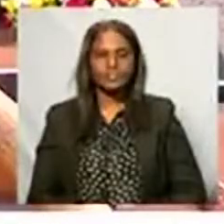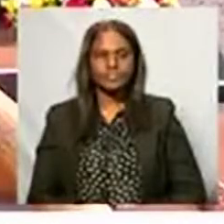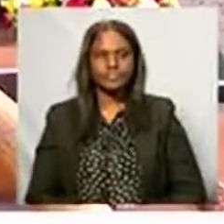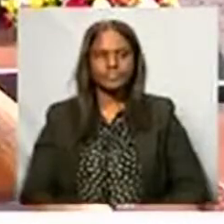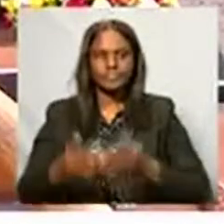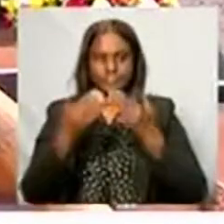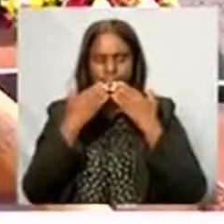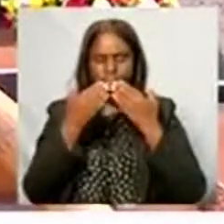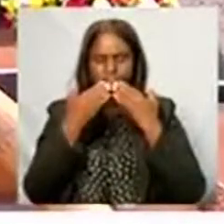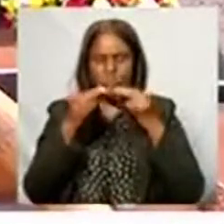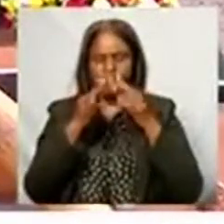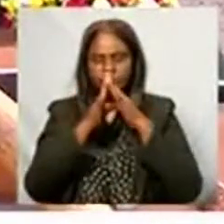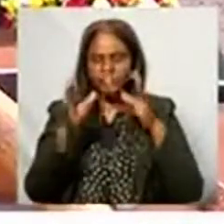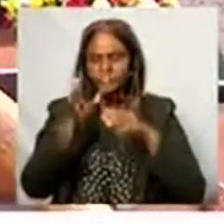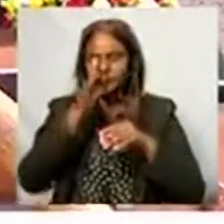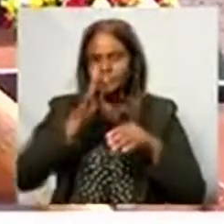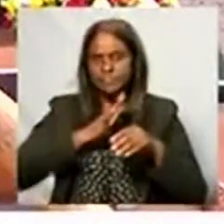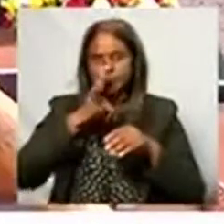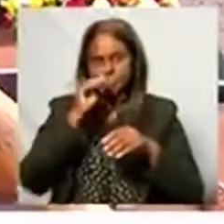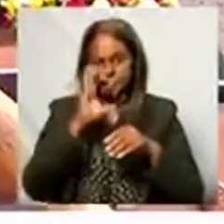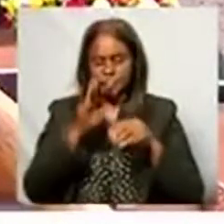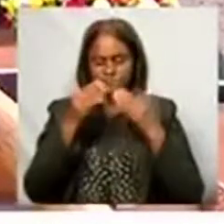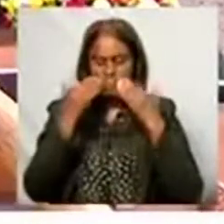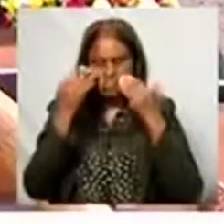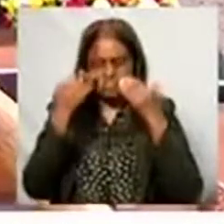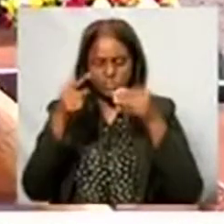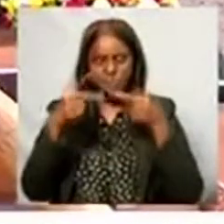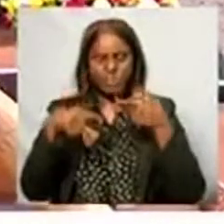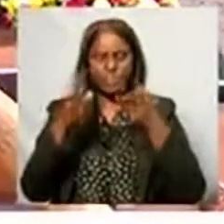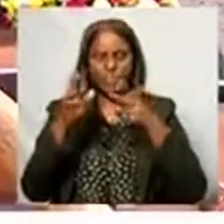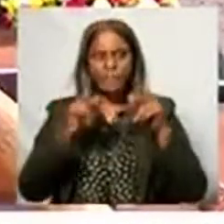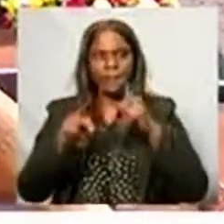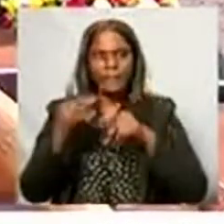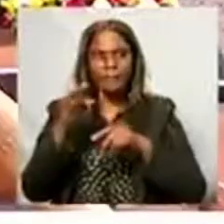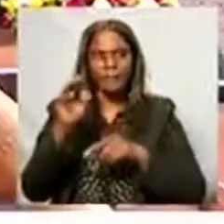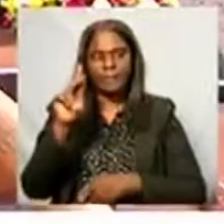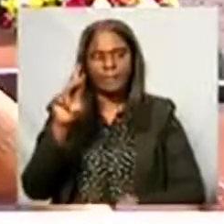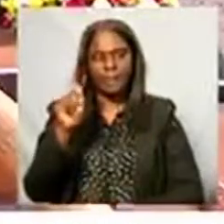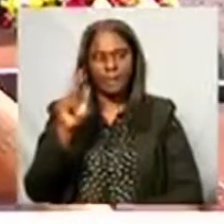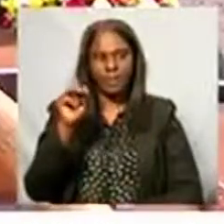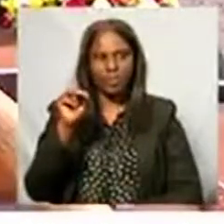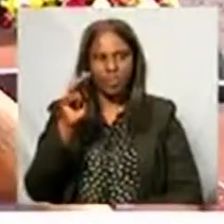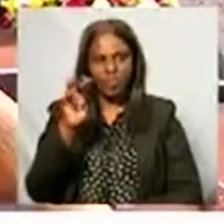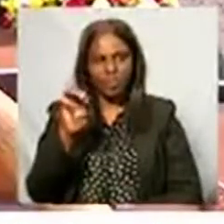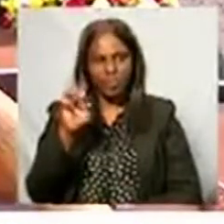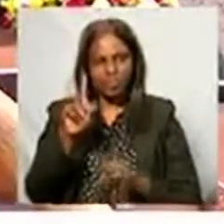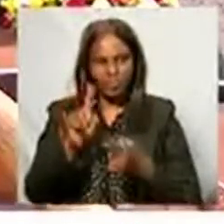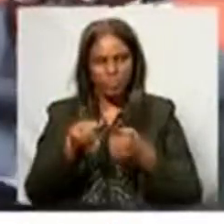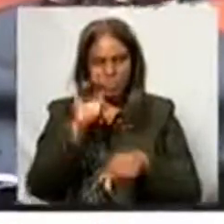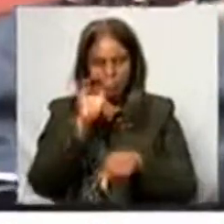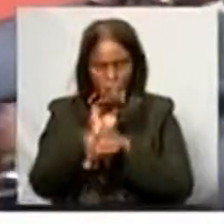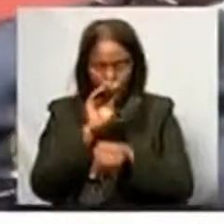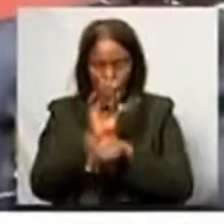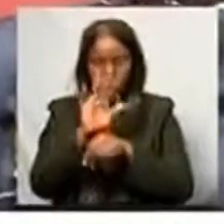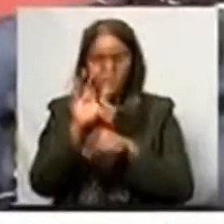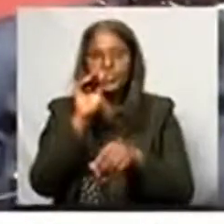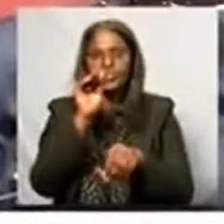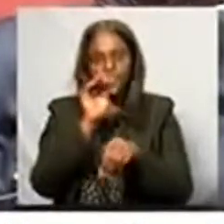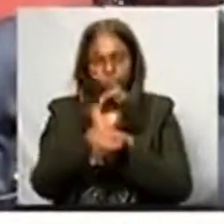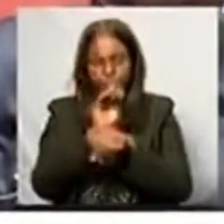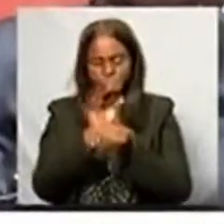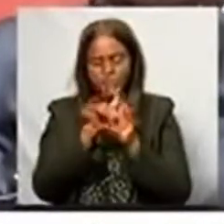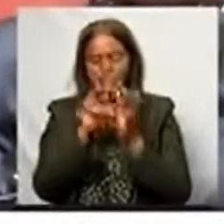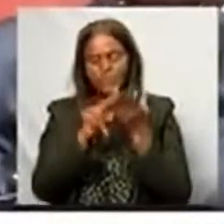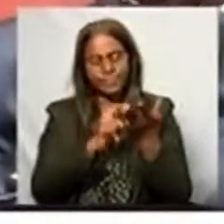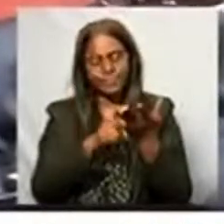Thank you so much, Madam Speaker, for allowing the people of Kaumbwe to echo their voice on the report